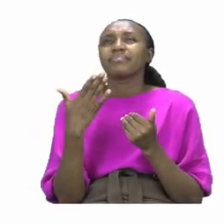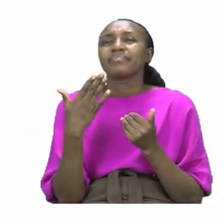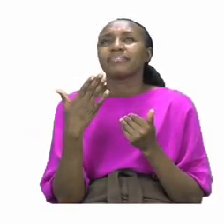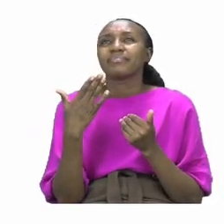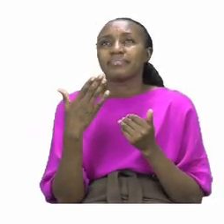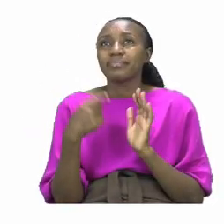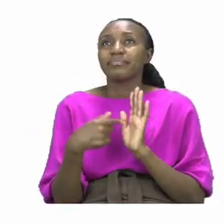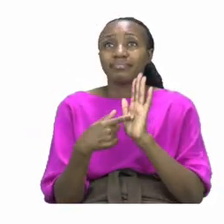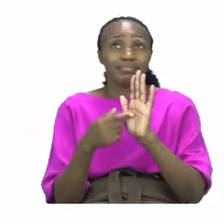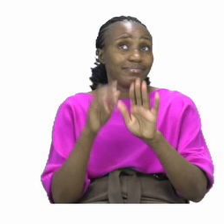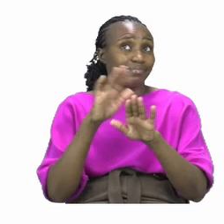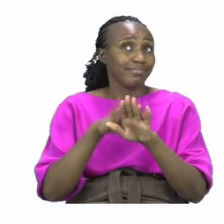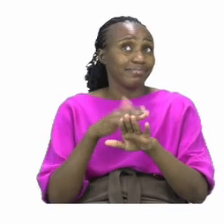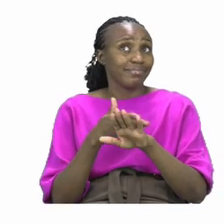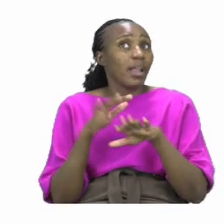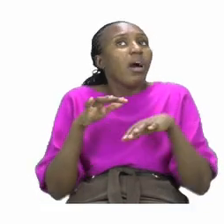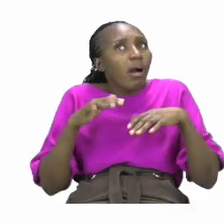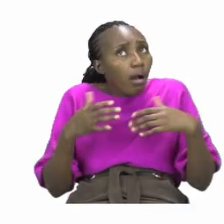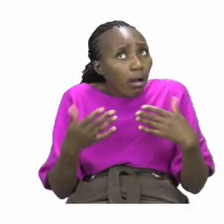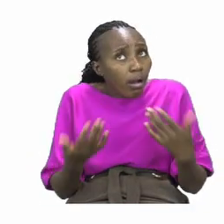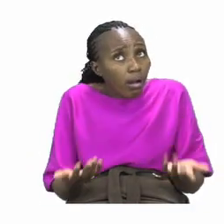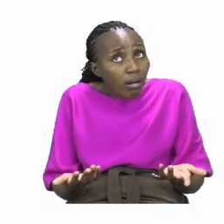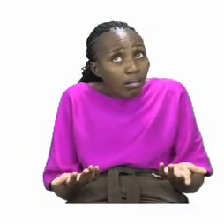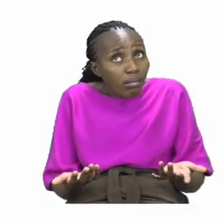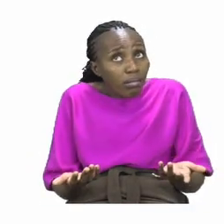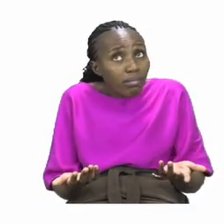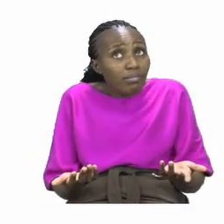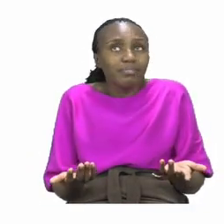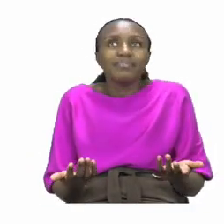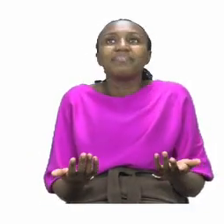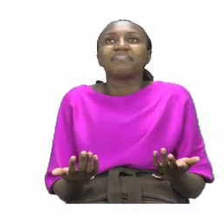you how we can get the answers.